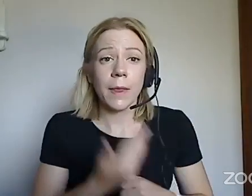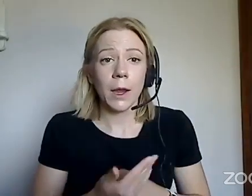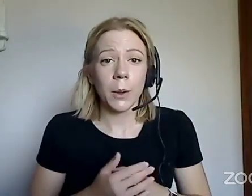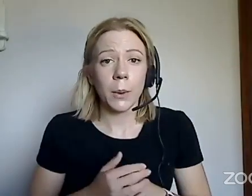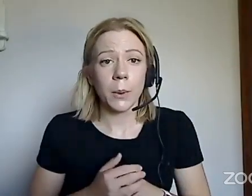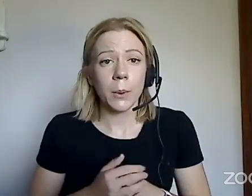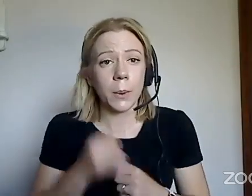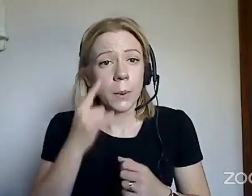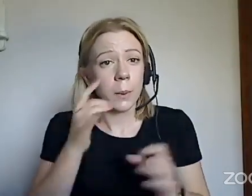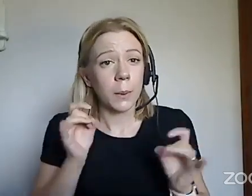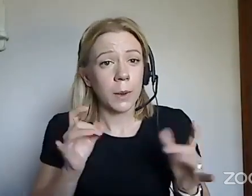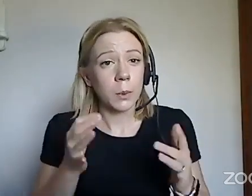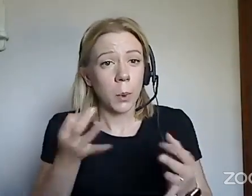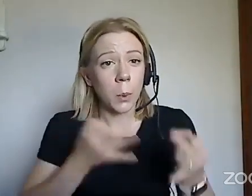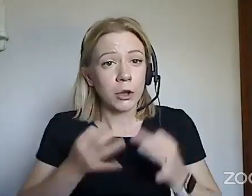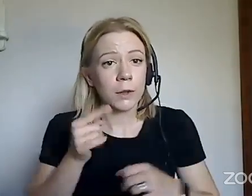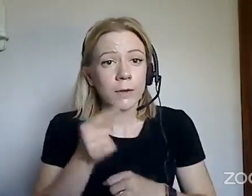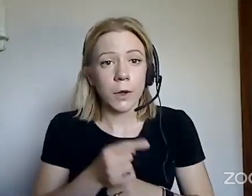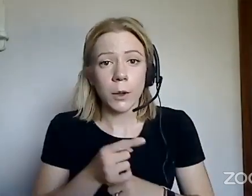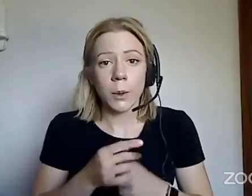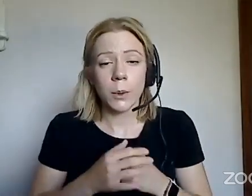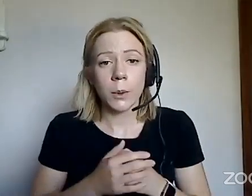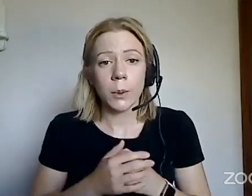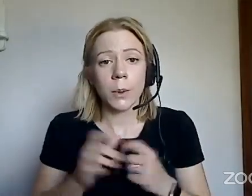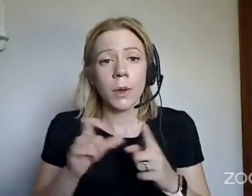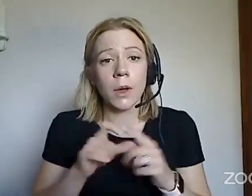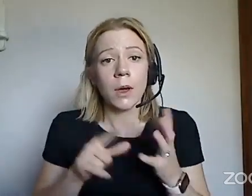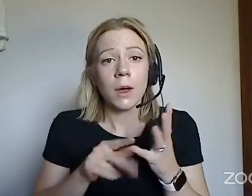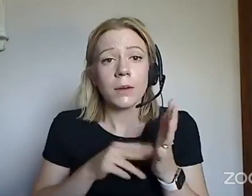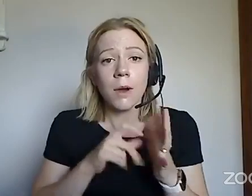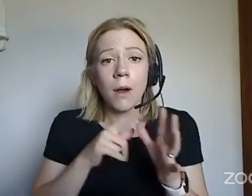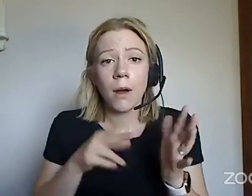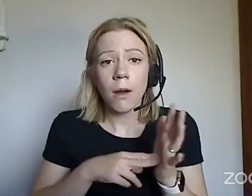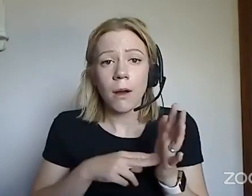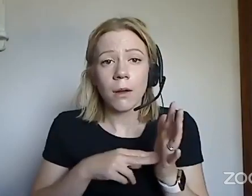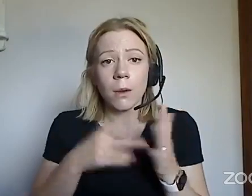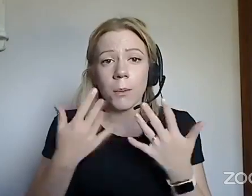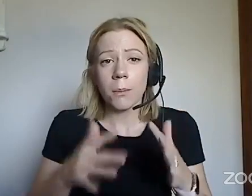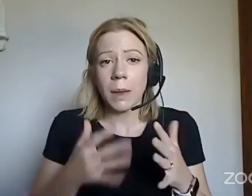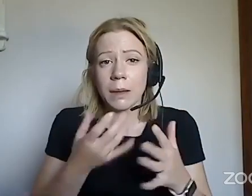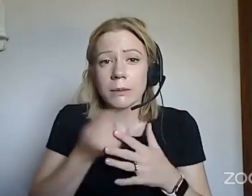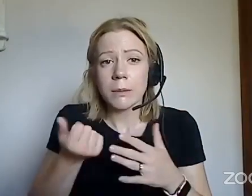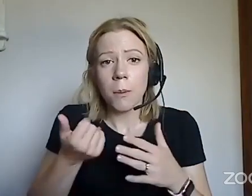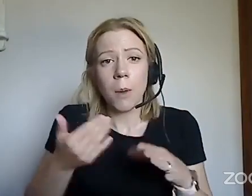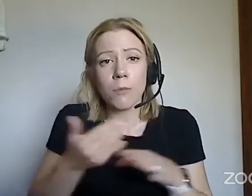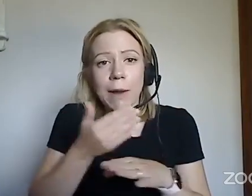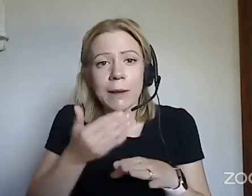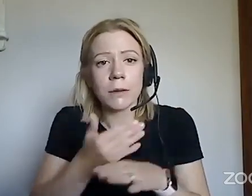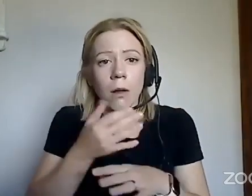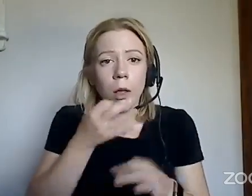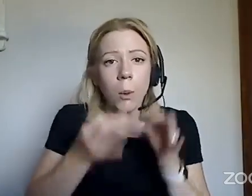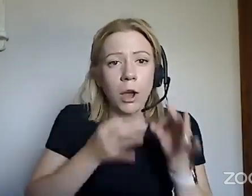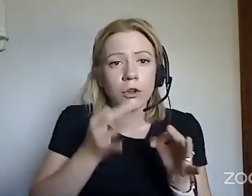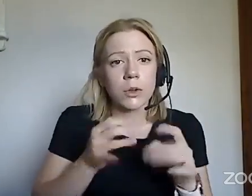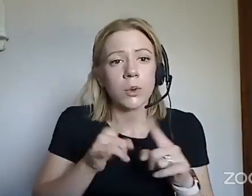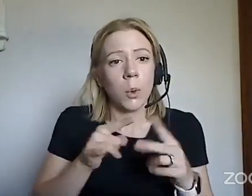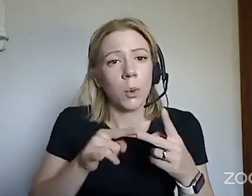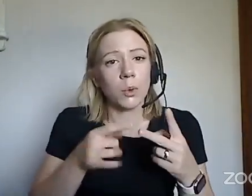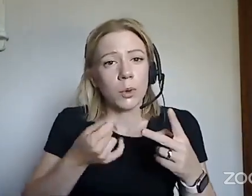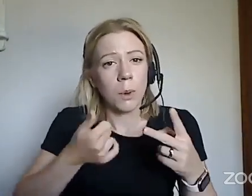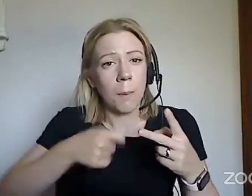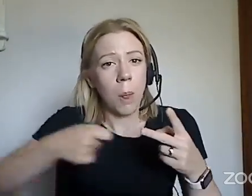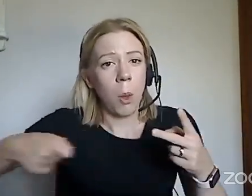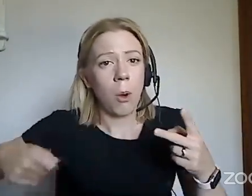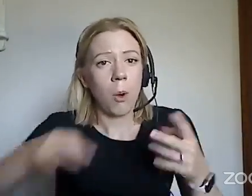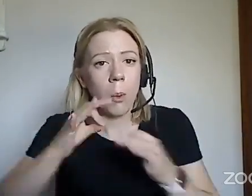that's all the questions we had for you. Duncan, we had a couple of practical ones and then some slightly longer ones. I know you've